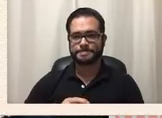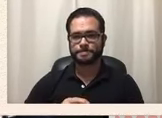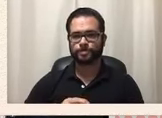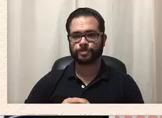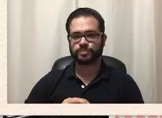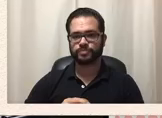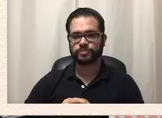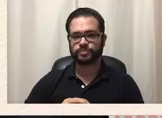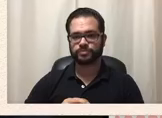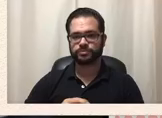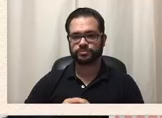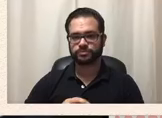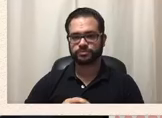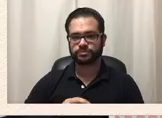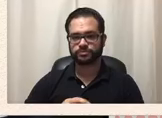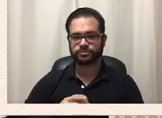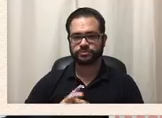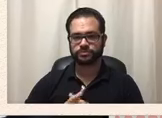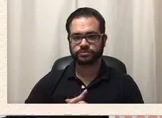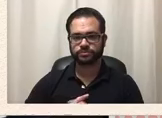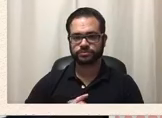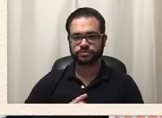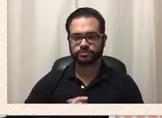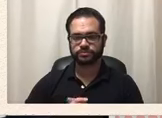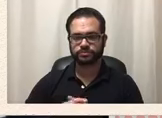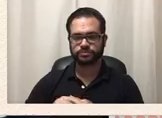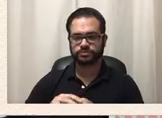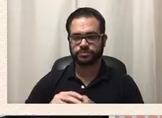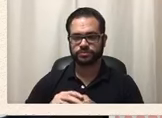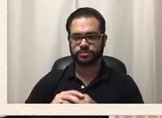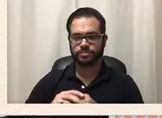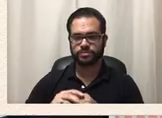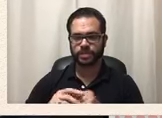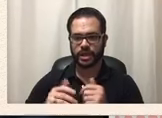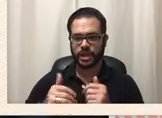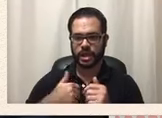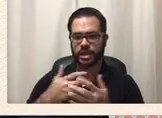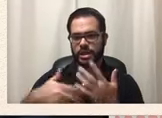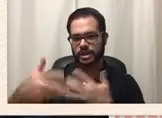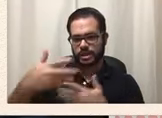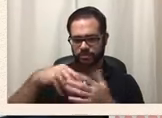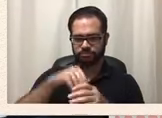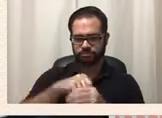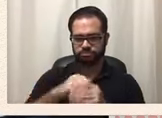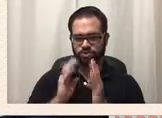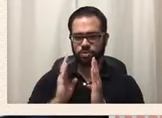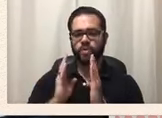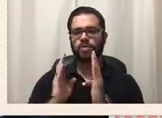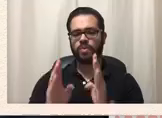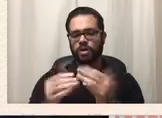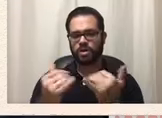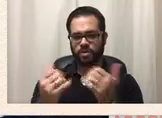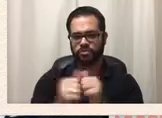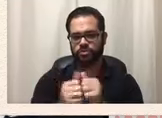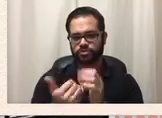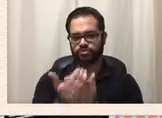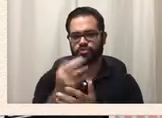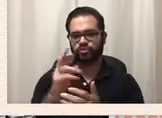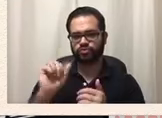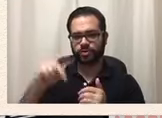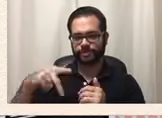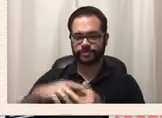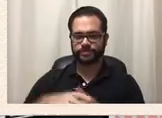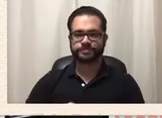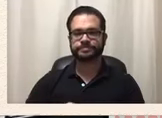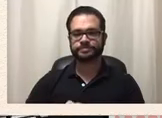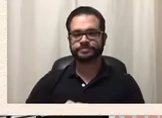to come over and hang out? You're welcome to come over and hang out. You know, one thing